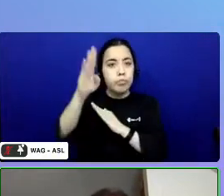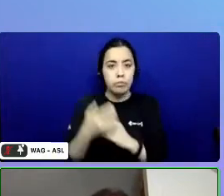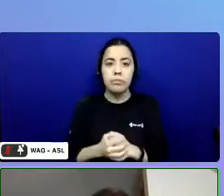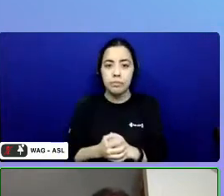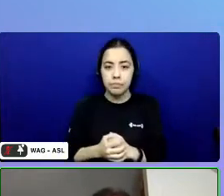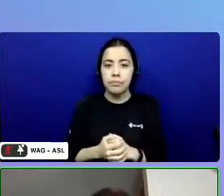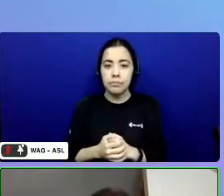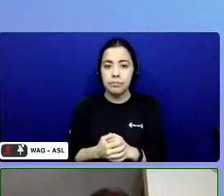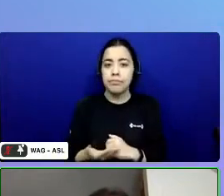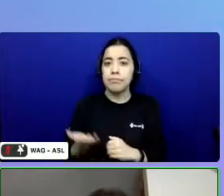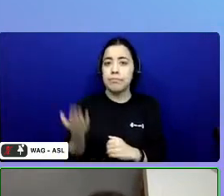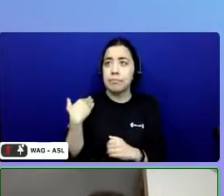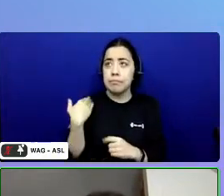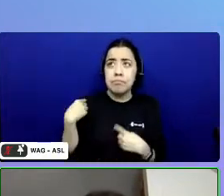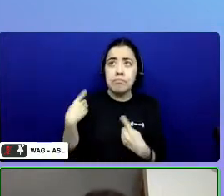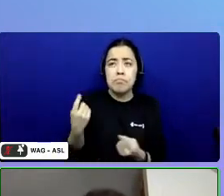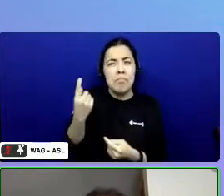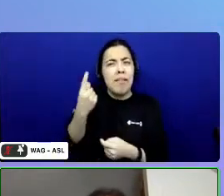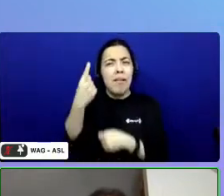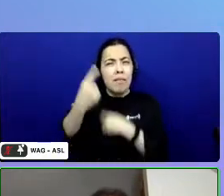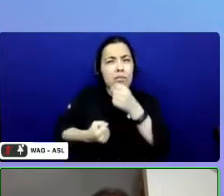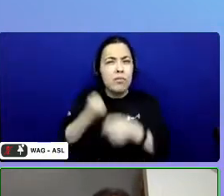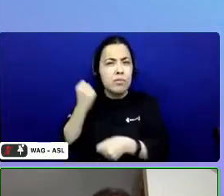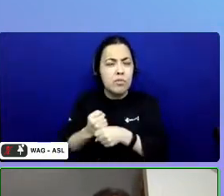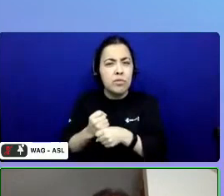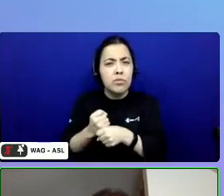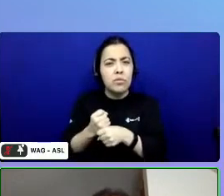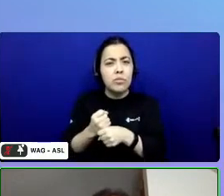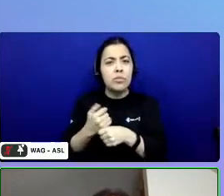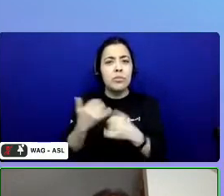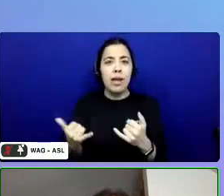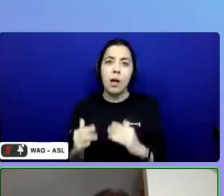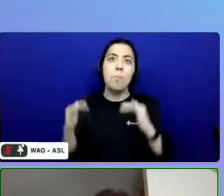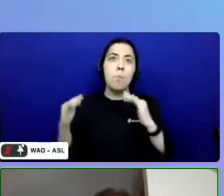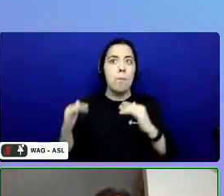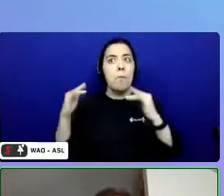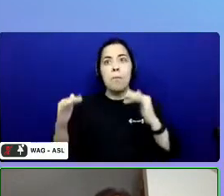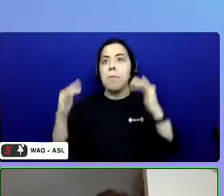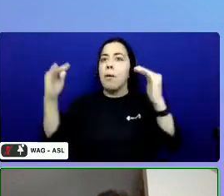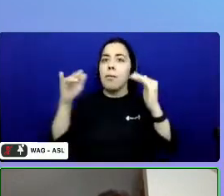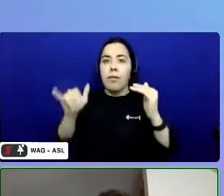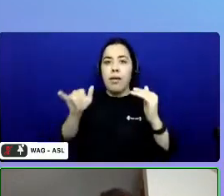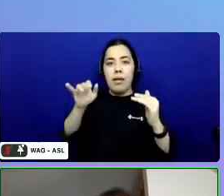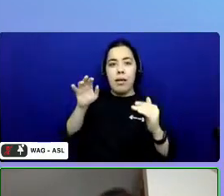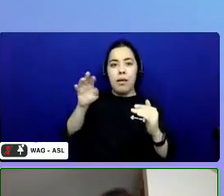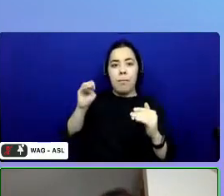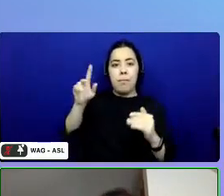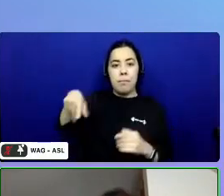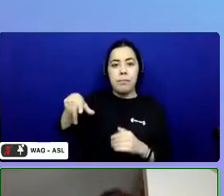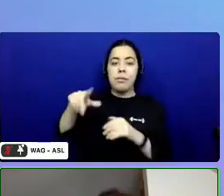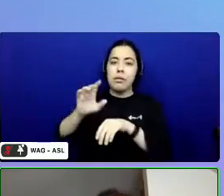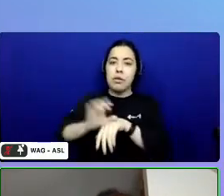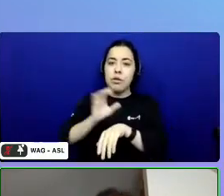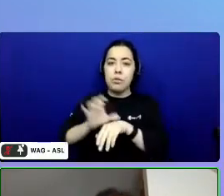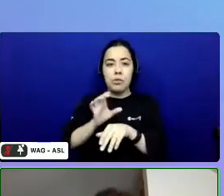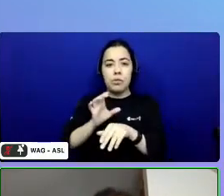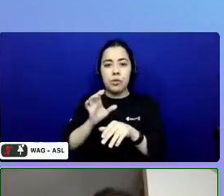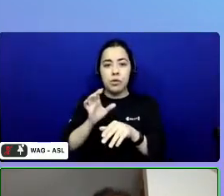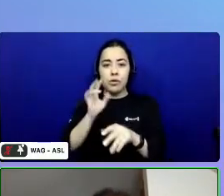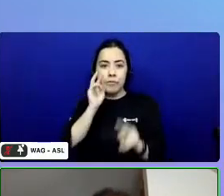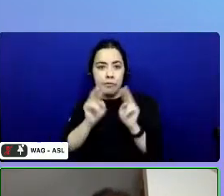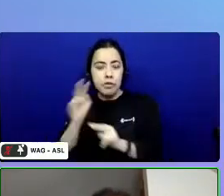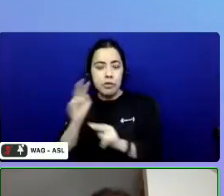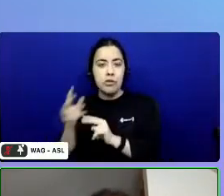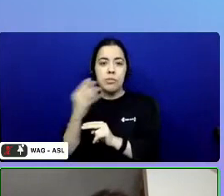in the past 11 years, there have been significant advancements in NLP, computer vision, and many other fields